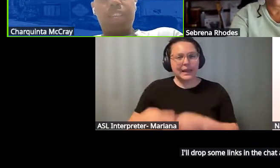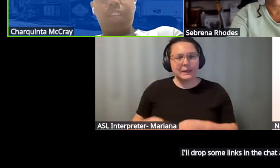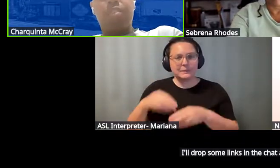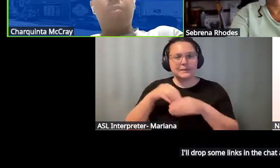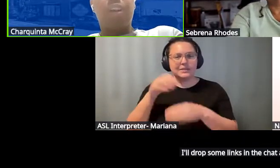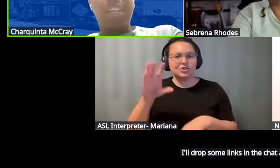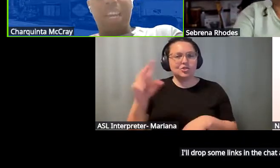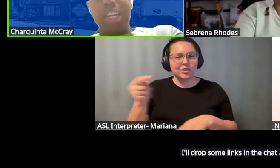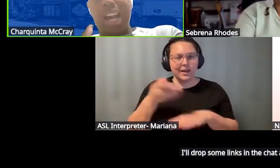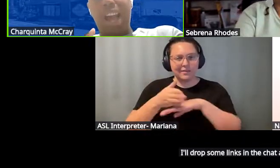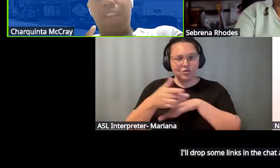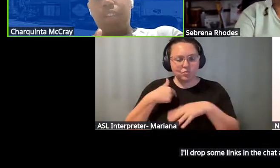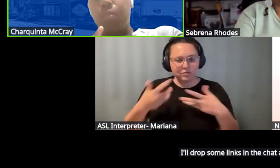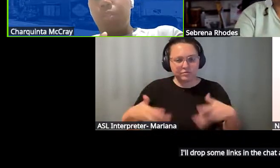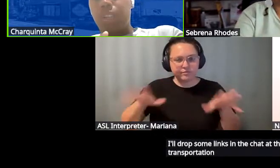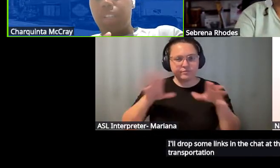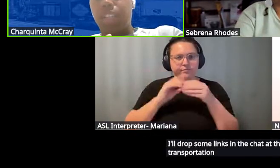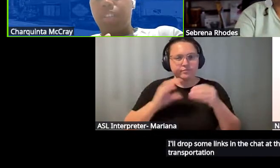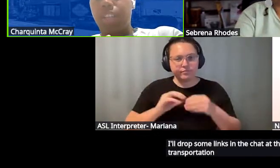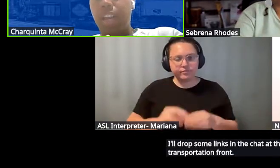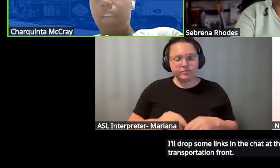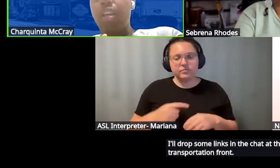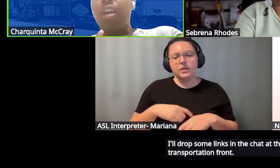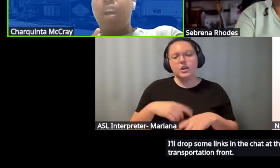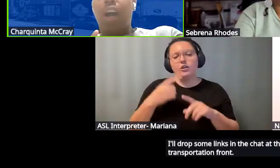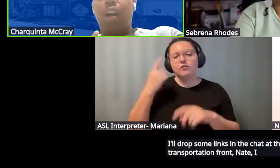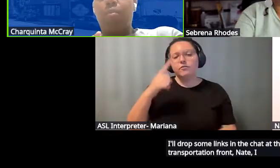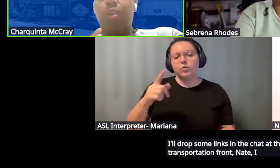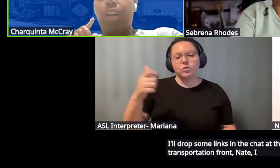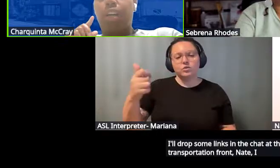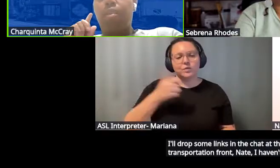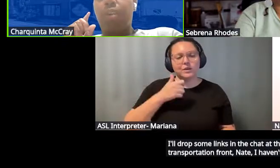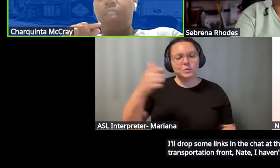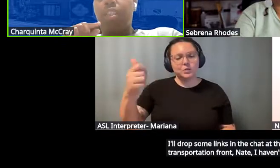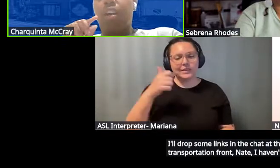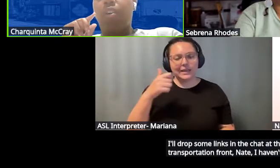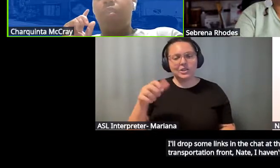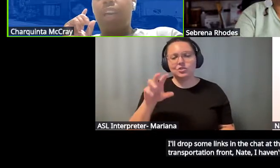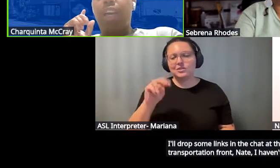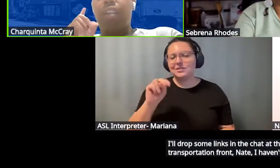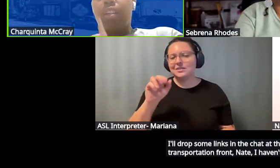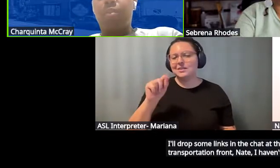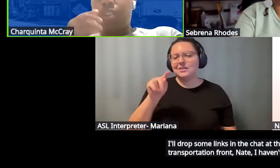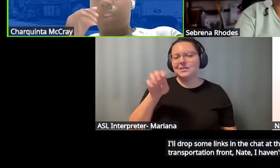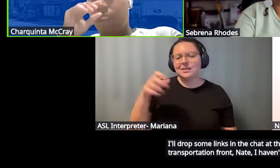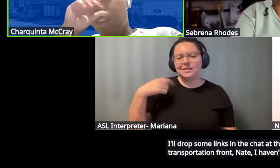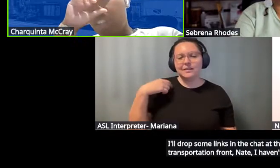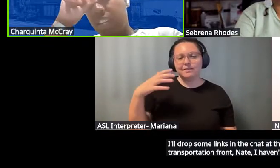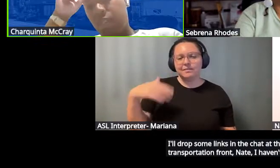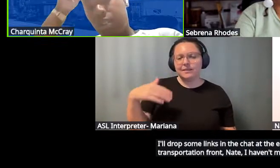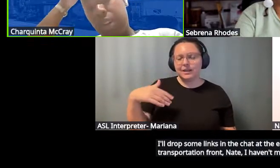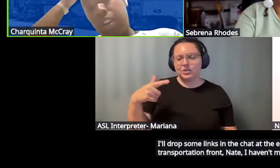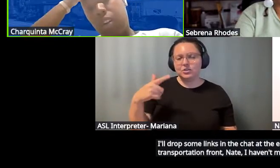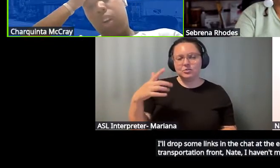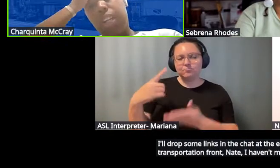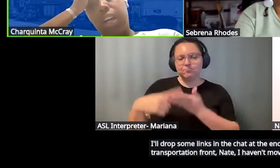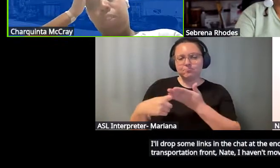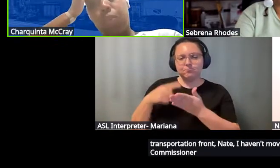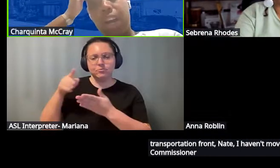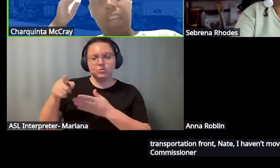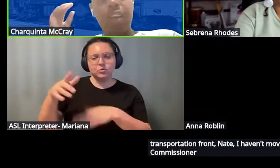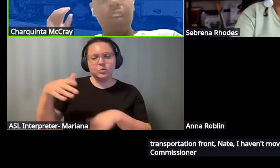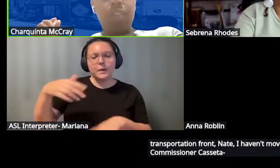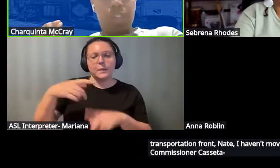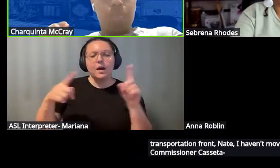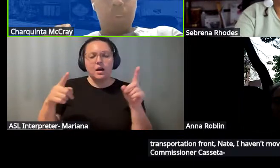On the transportation front, Nate, I haven't looped you into this yet, but myself and Commissioner Salceda Guzman